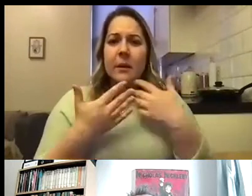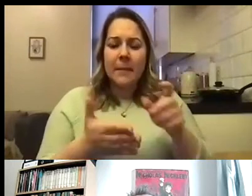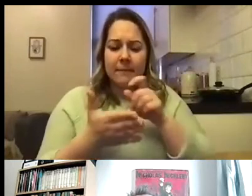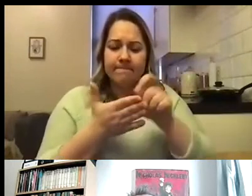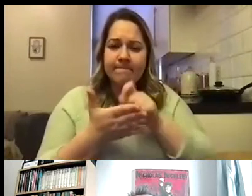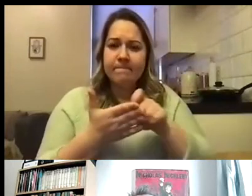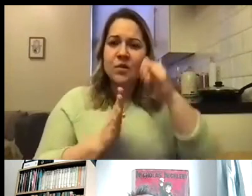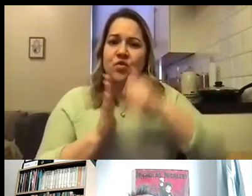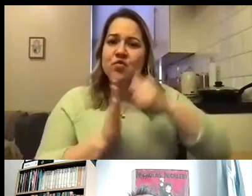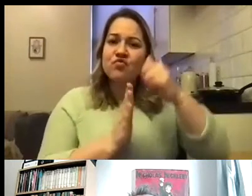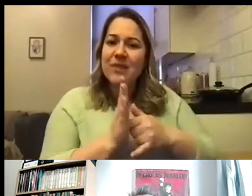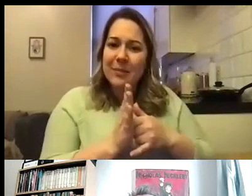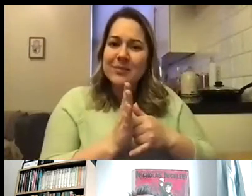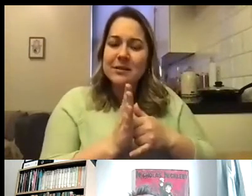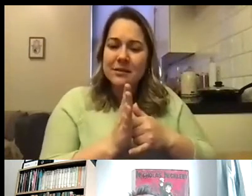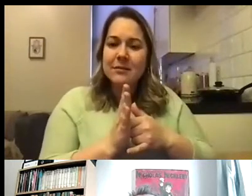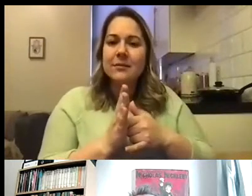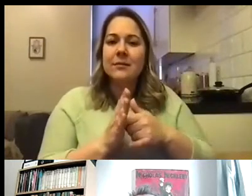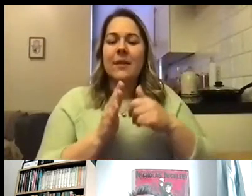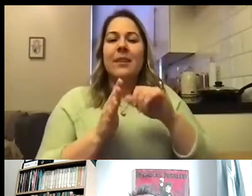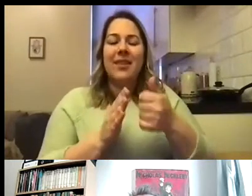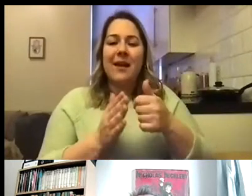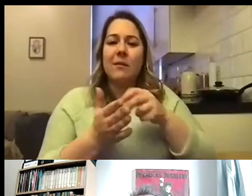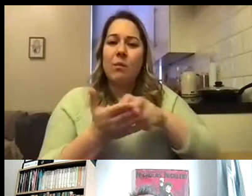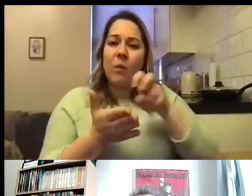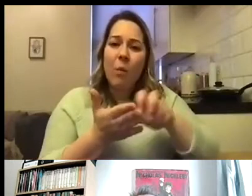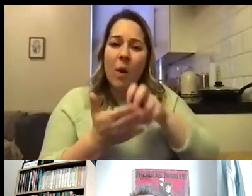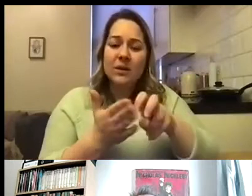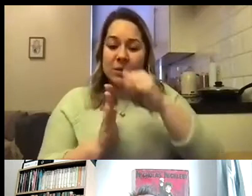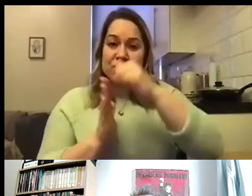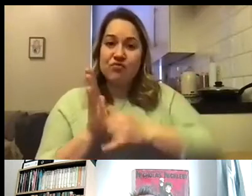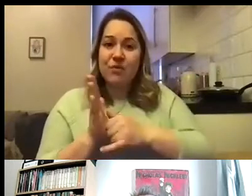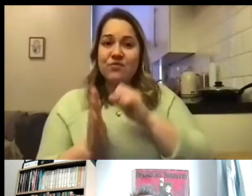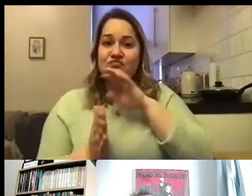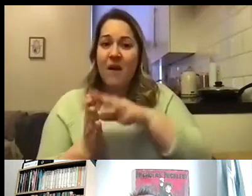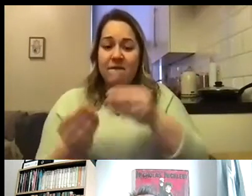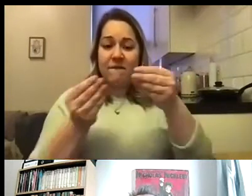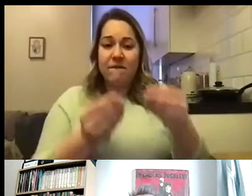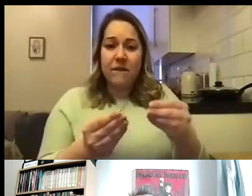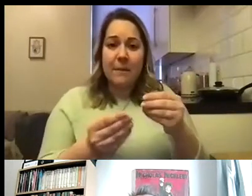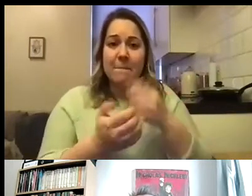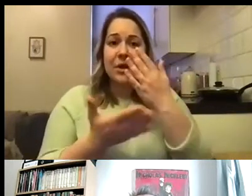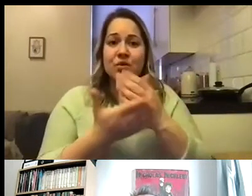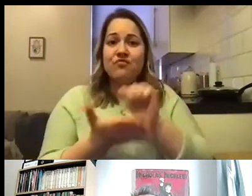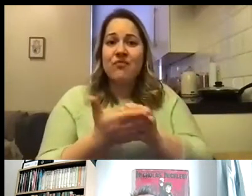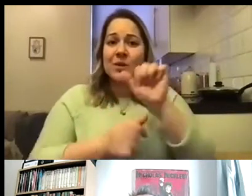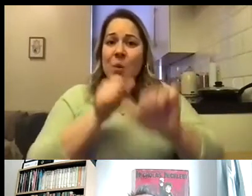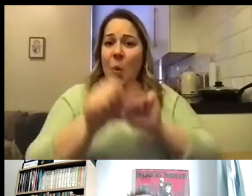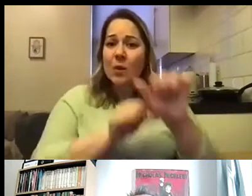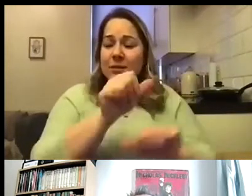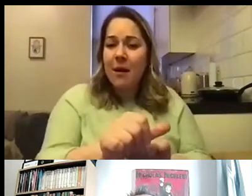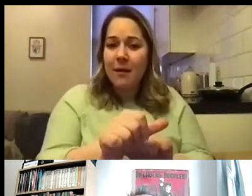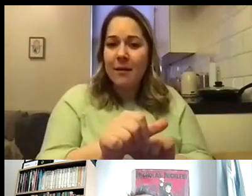then we did the walk with some rough scripts to make sure we had them all in the right order and had all the information. And then we actually